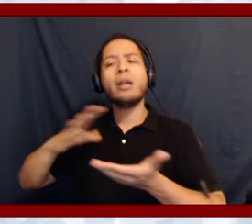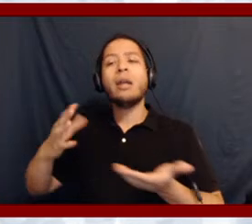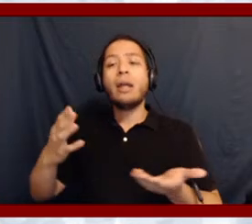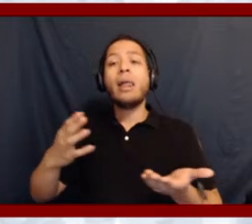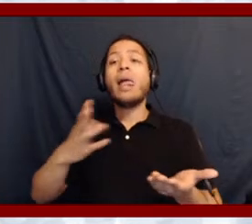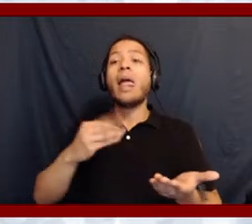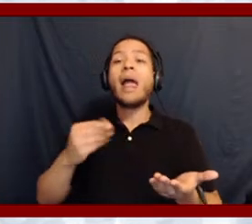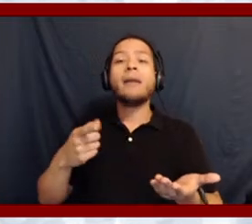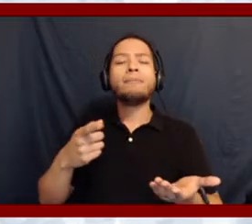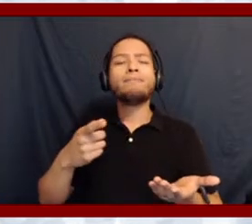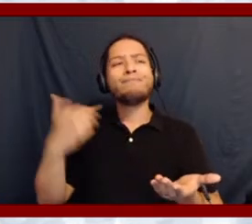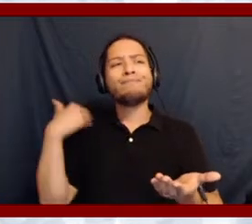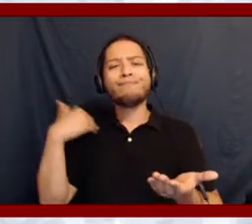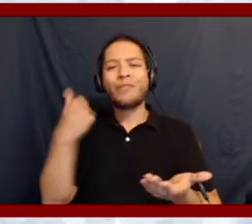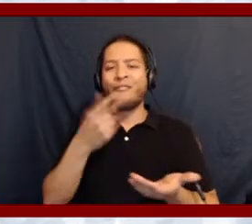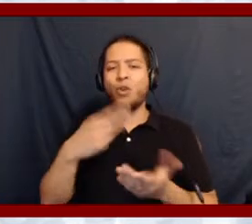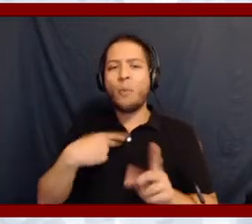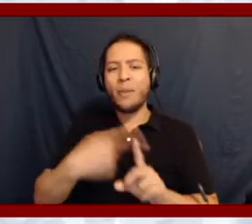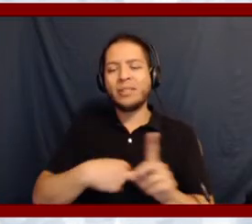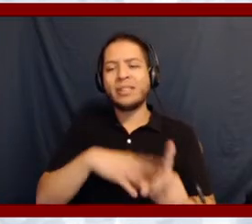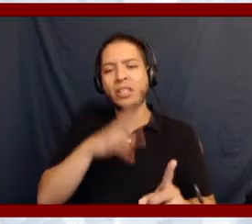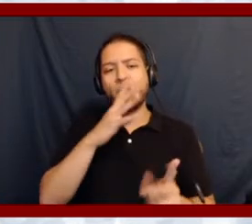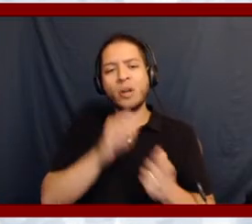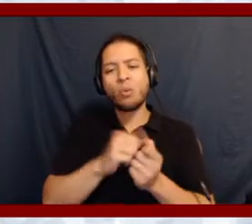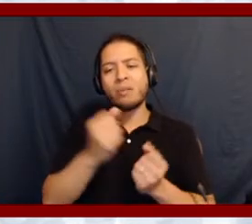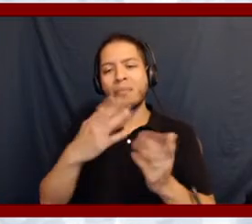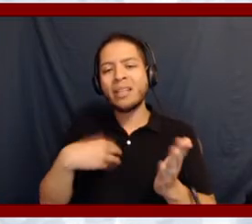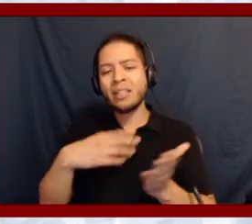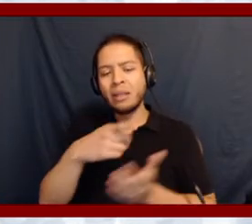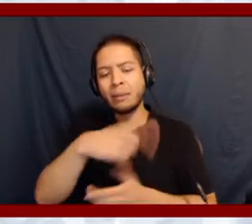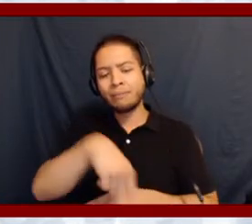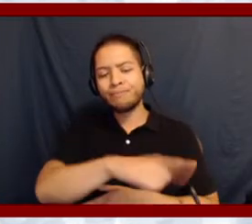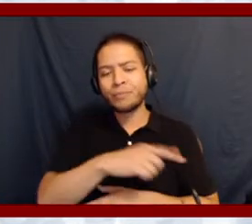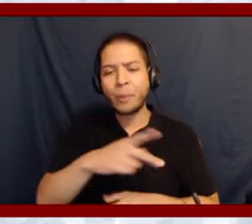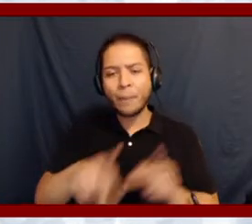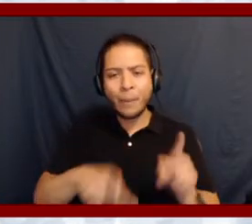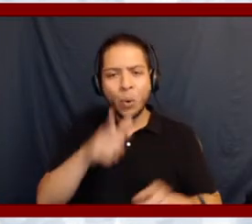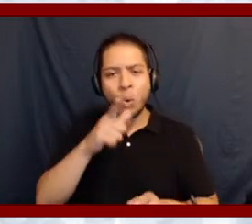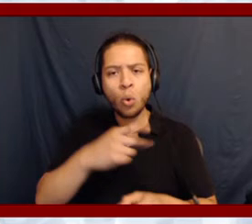many borrowers and have heard their stories specifically.